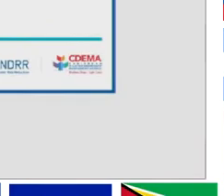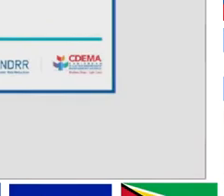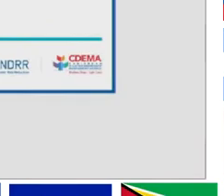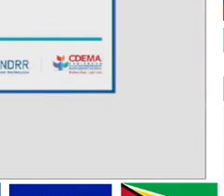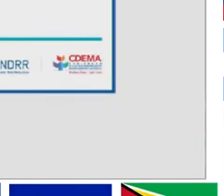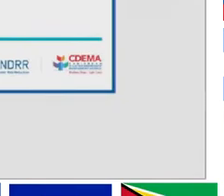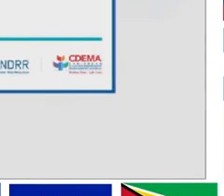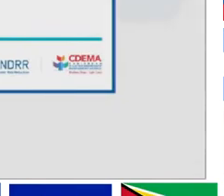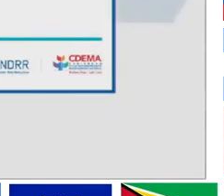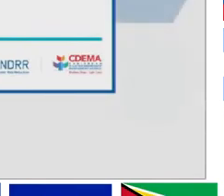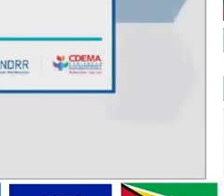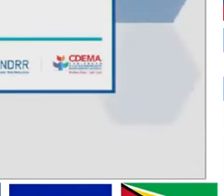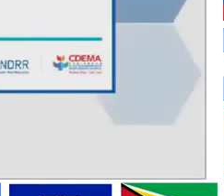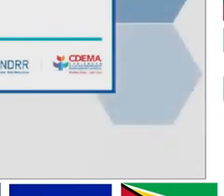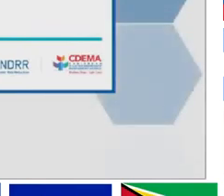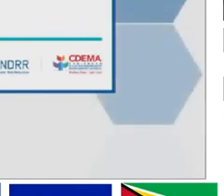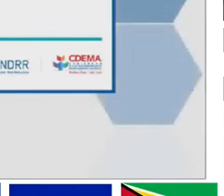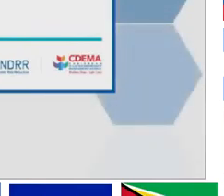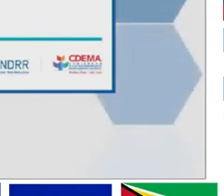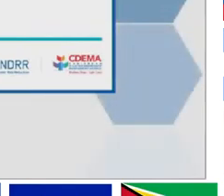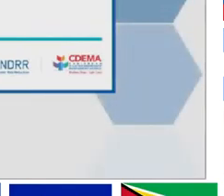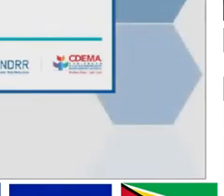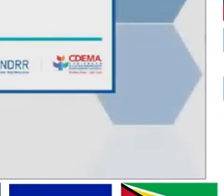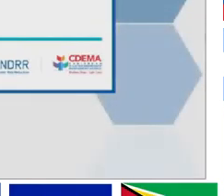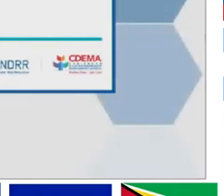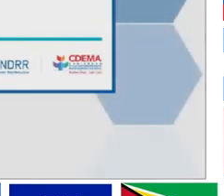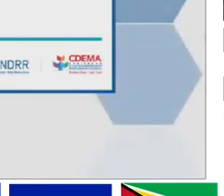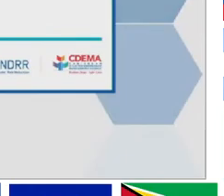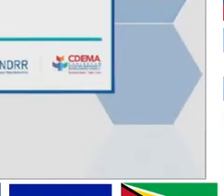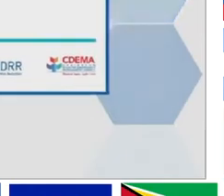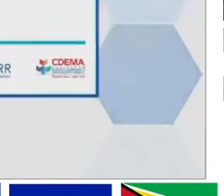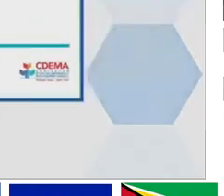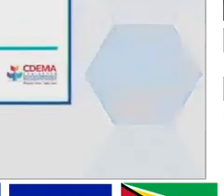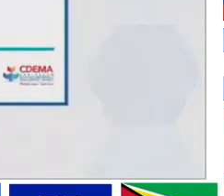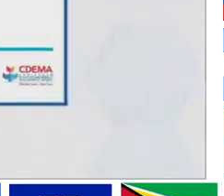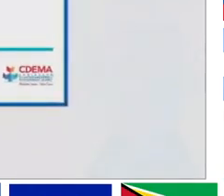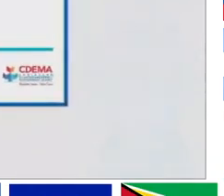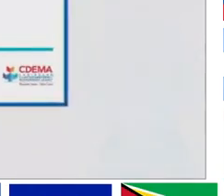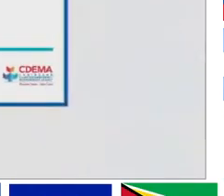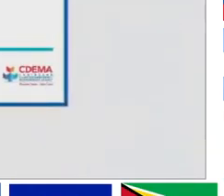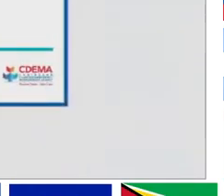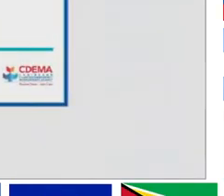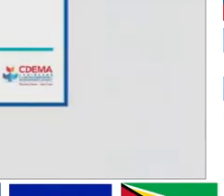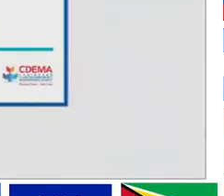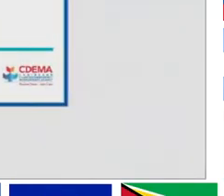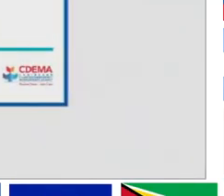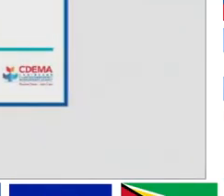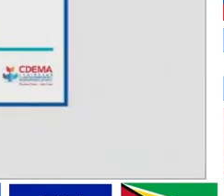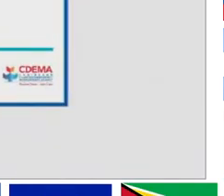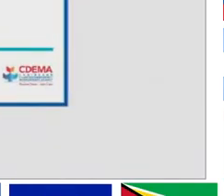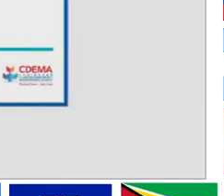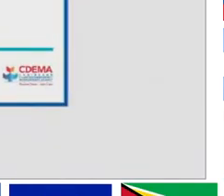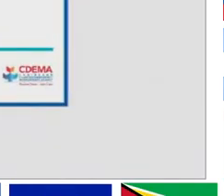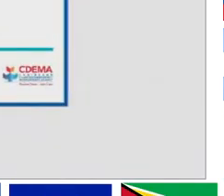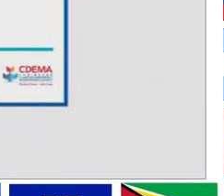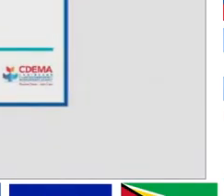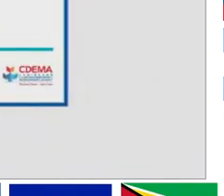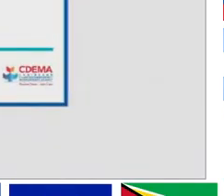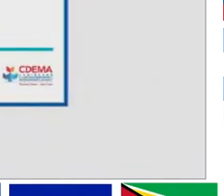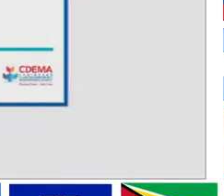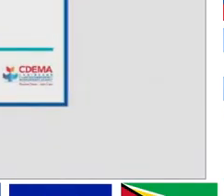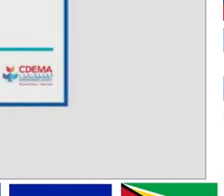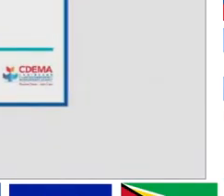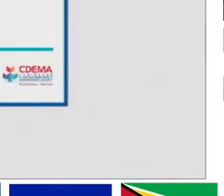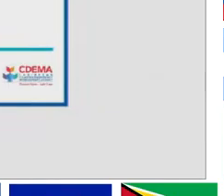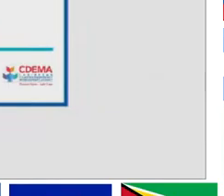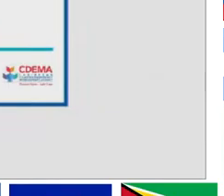understanding. We have at the center of everything a regional coordination center, which I will speak about a little bit more in